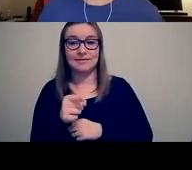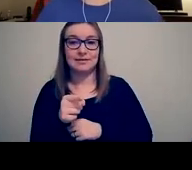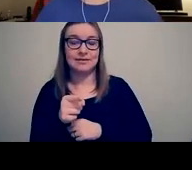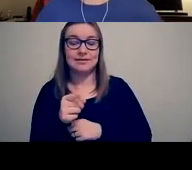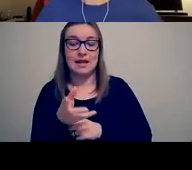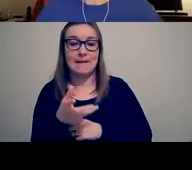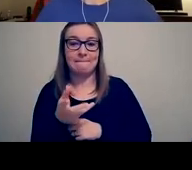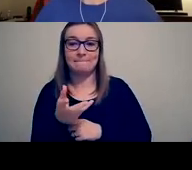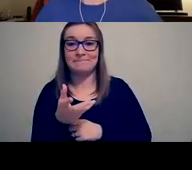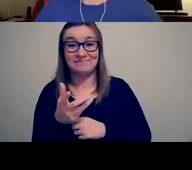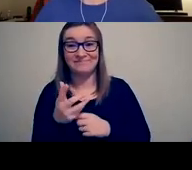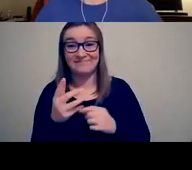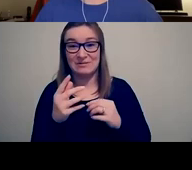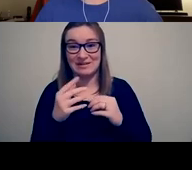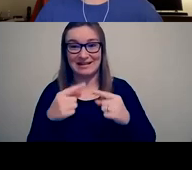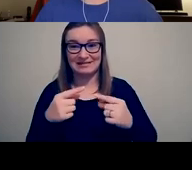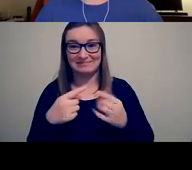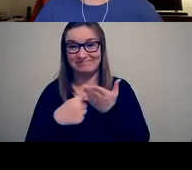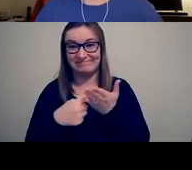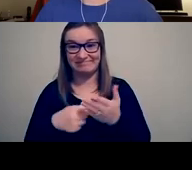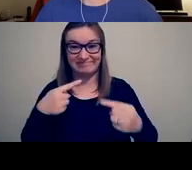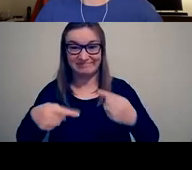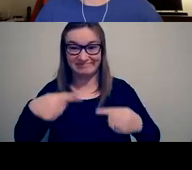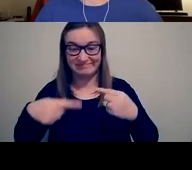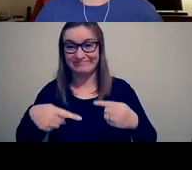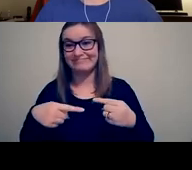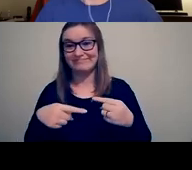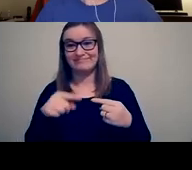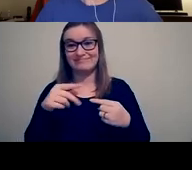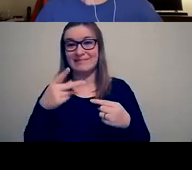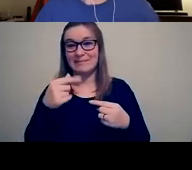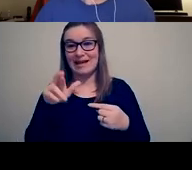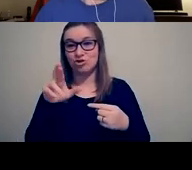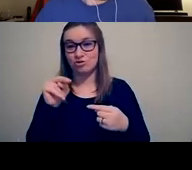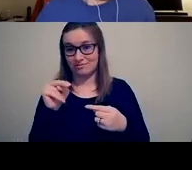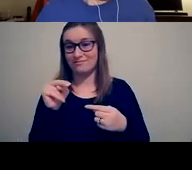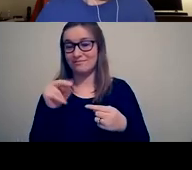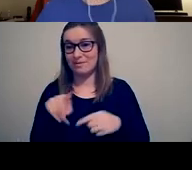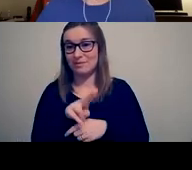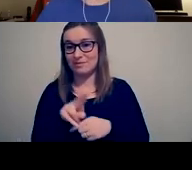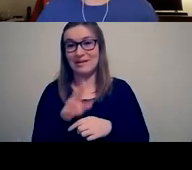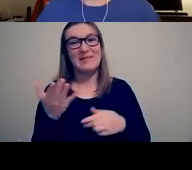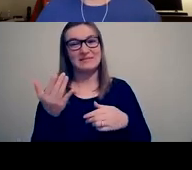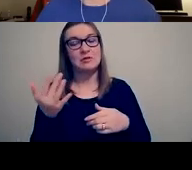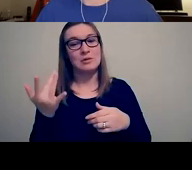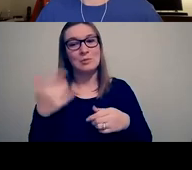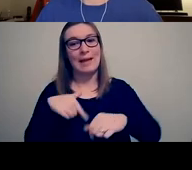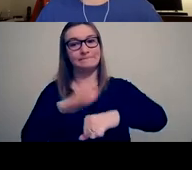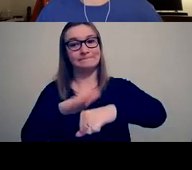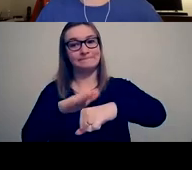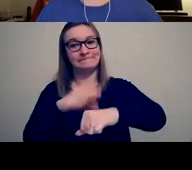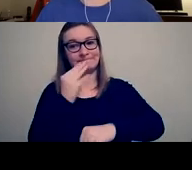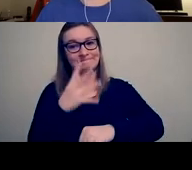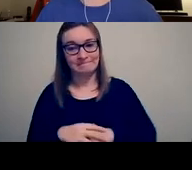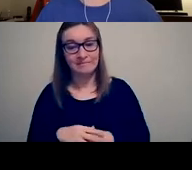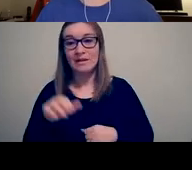this is a controversial pattern you're using, right? So, you know, that's why I'm warning against it. And I was actually, David, I don't